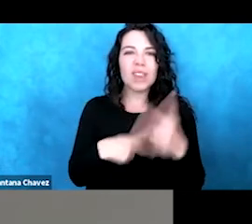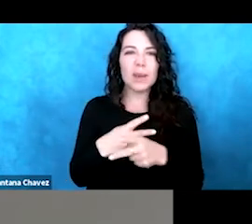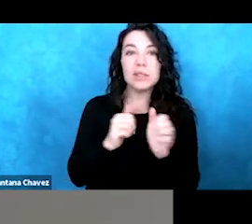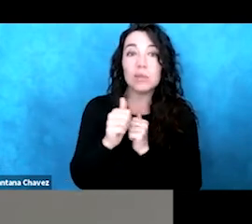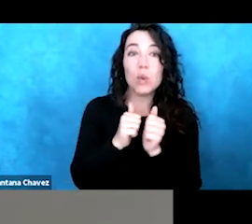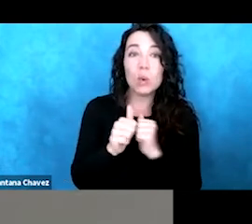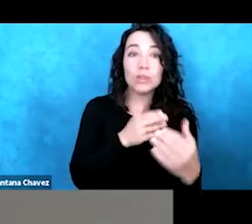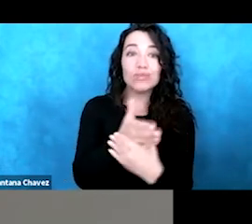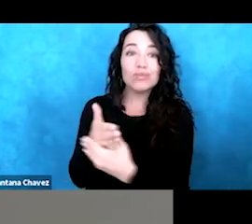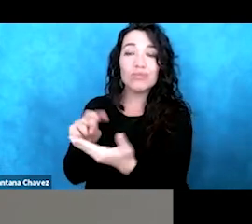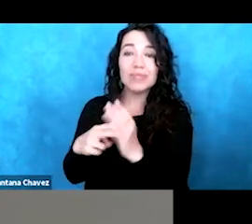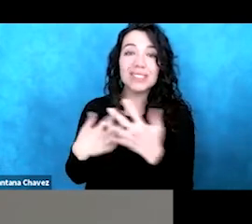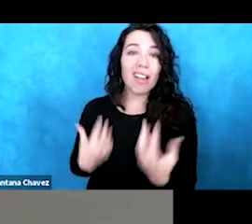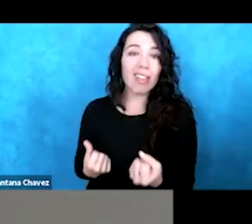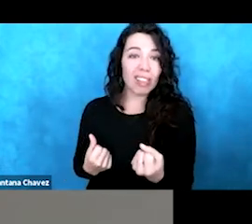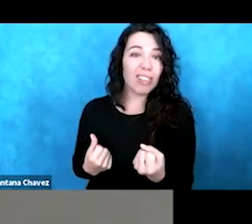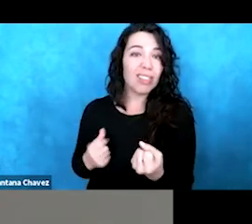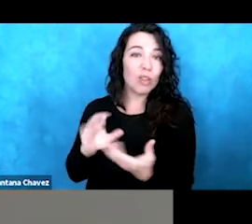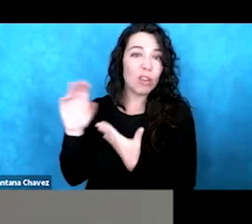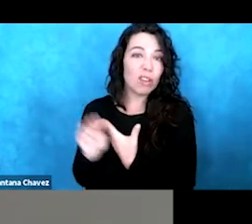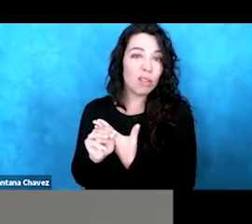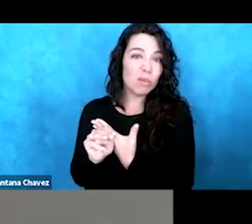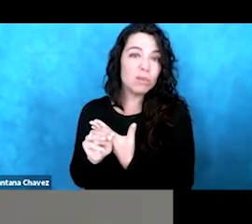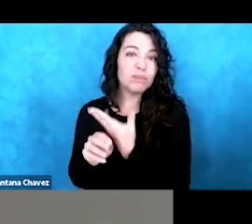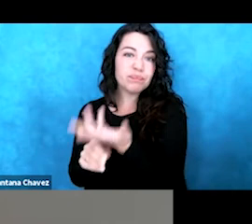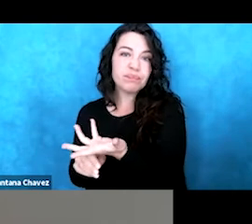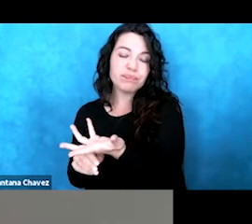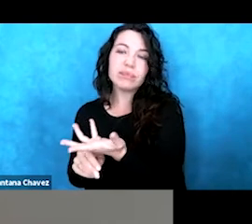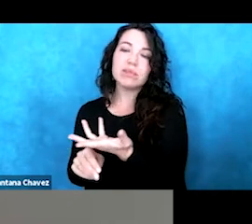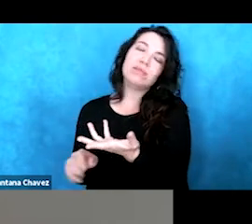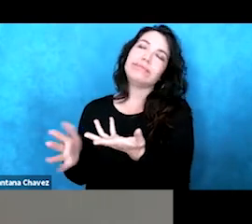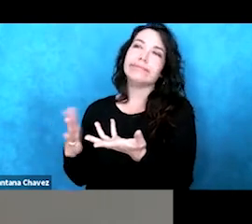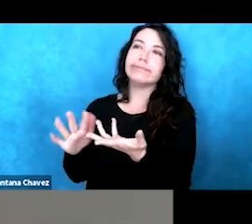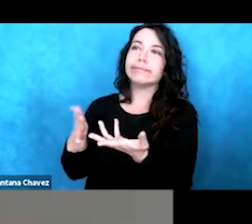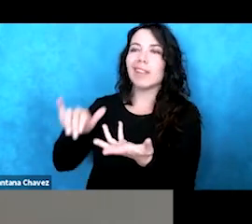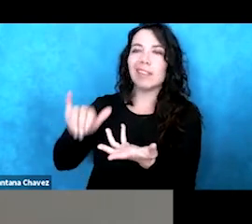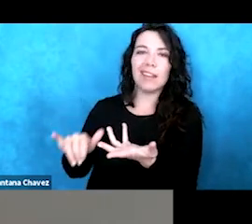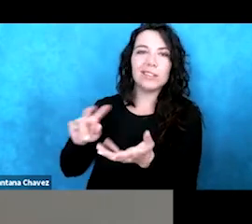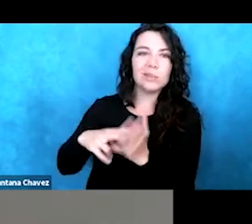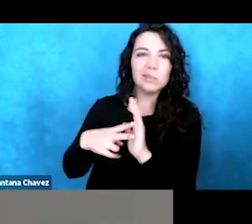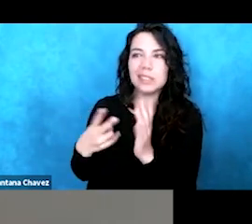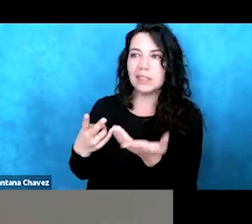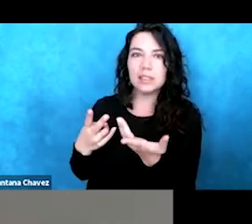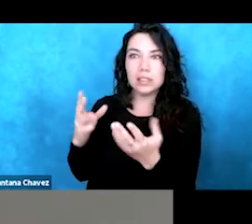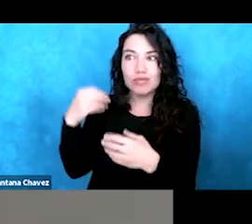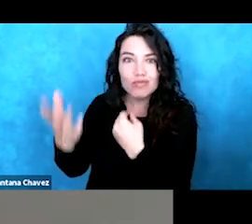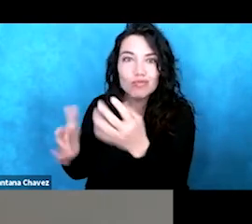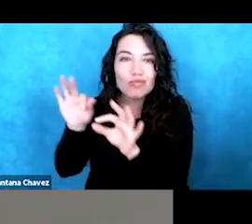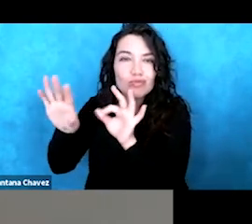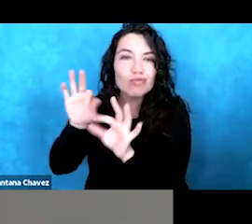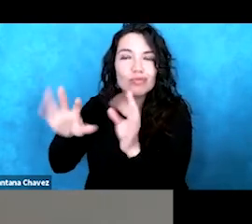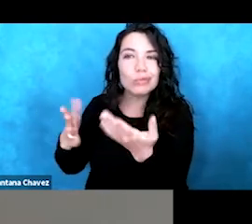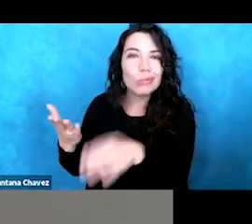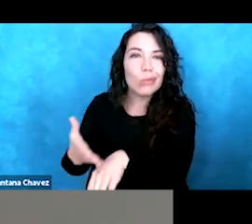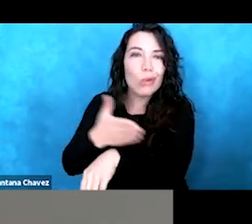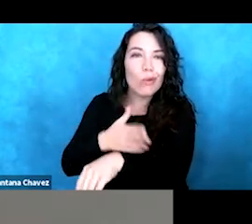educational curriculum, which can be learned, and you know, it's more looking to improve someone's knowledge about a certain topic. This is slightly